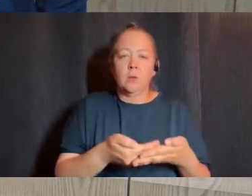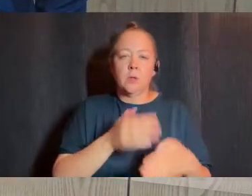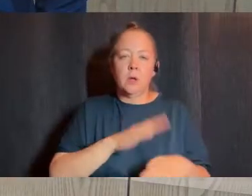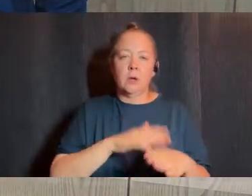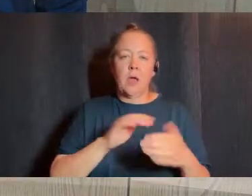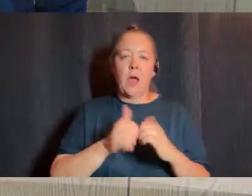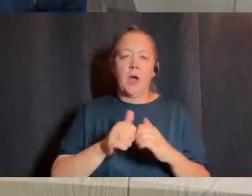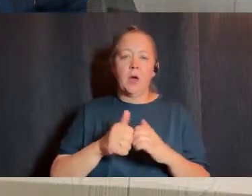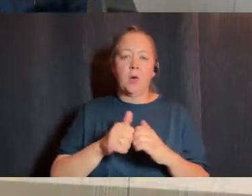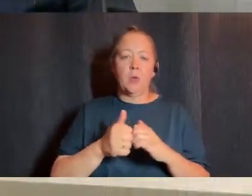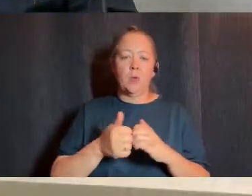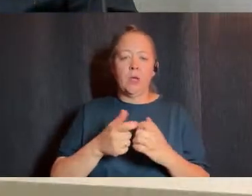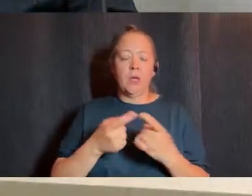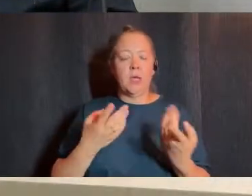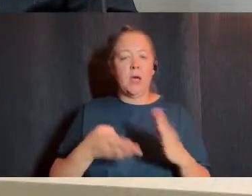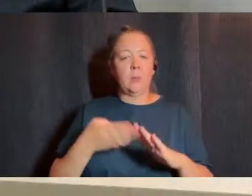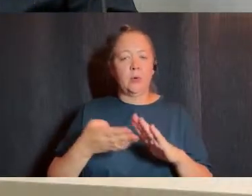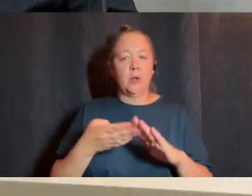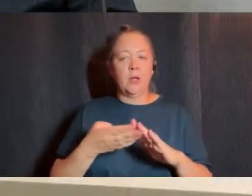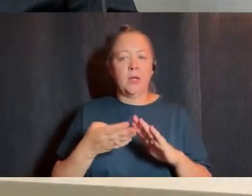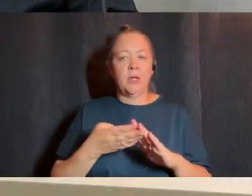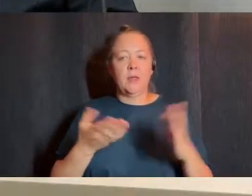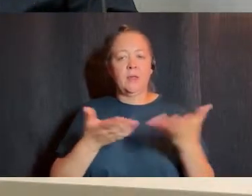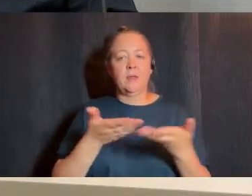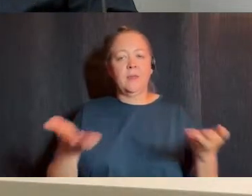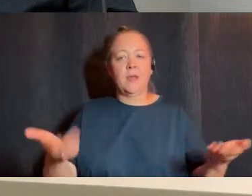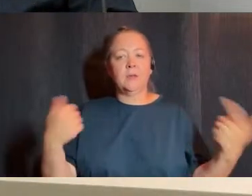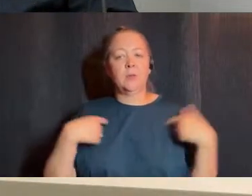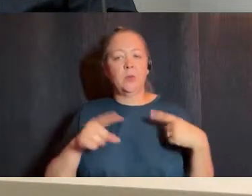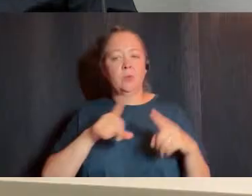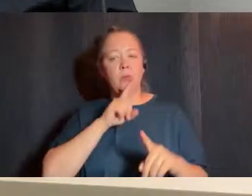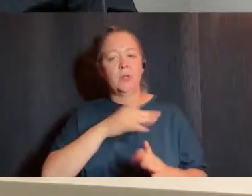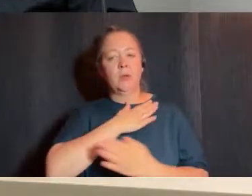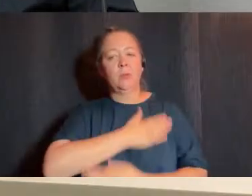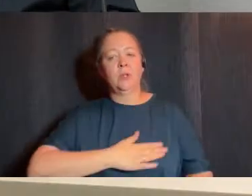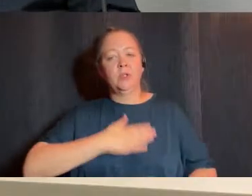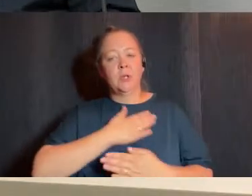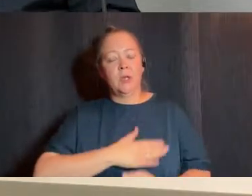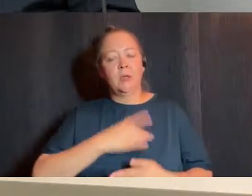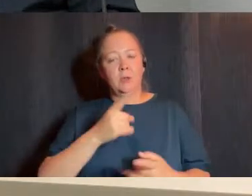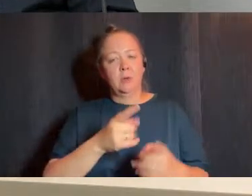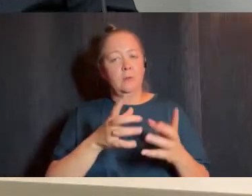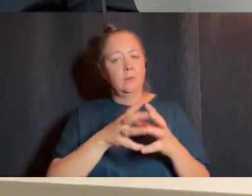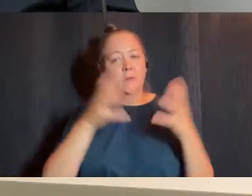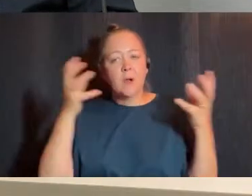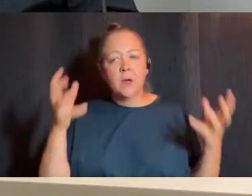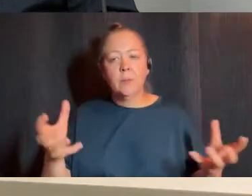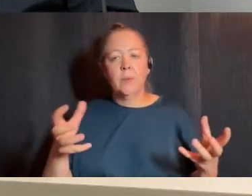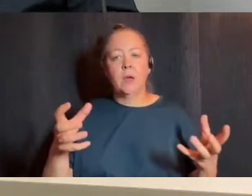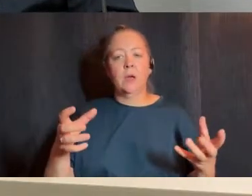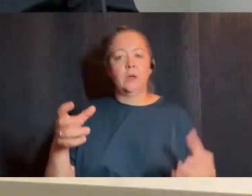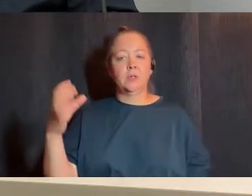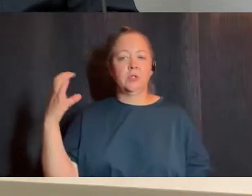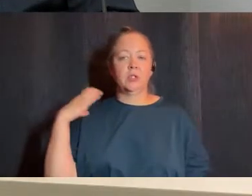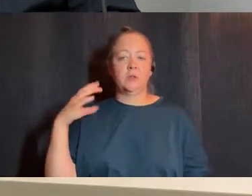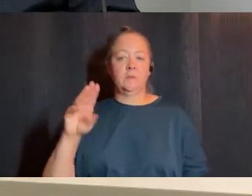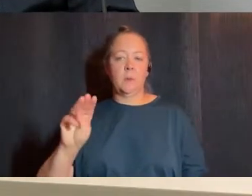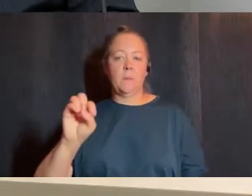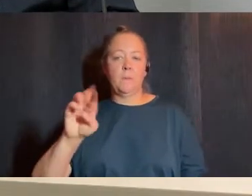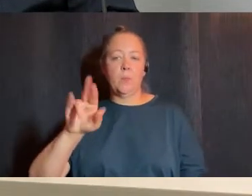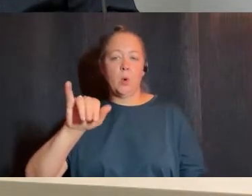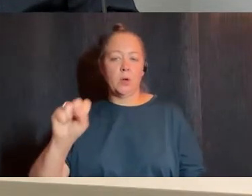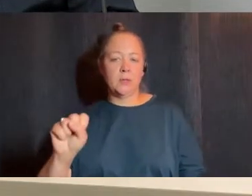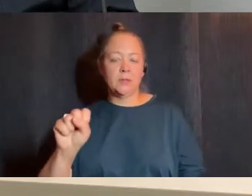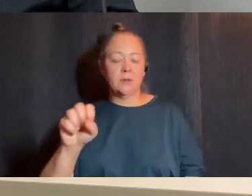you for that. And we look forward to another 3 years plus of being here. But thank you for your service, your time regarding